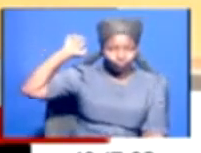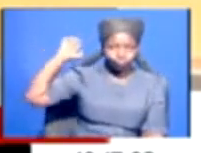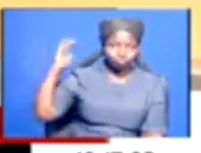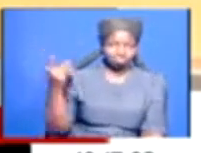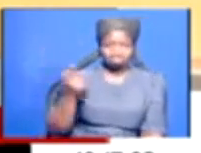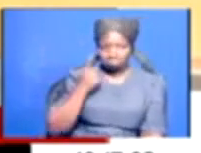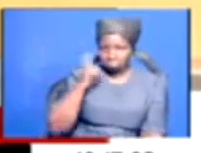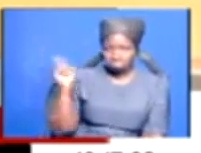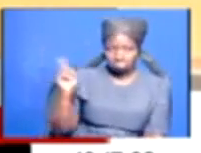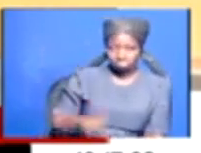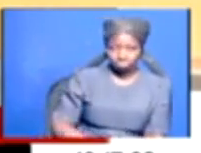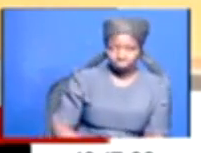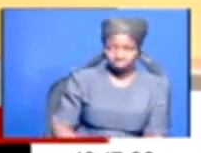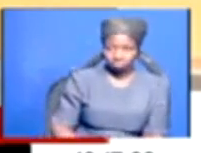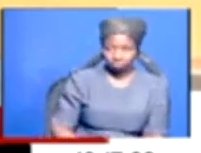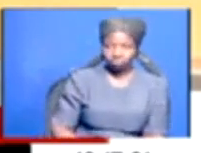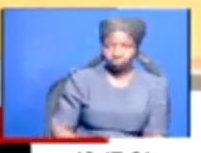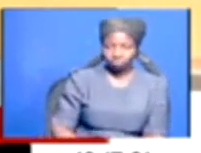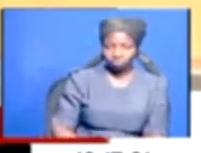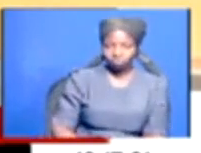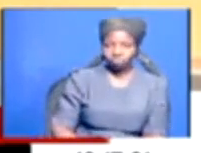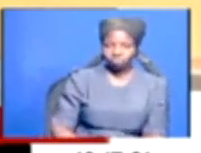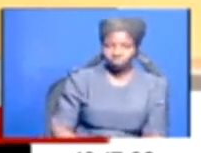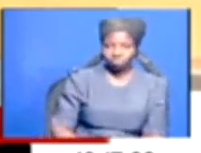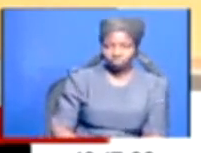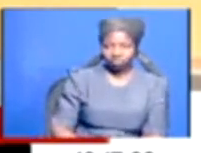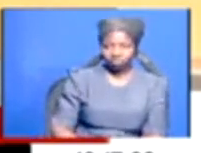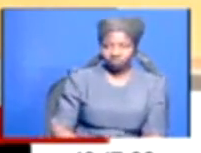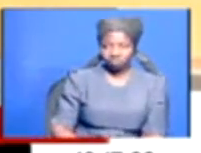And then you push it with this.